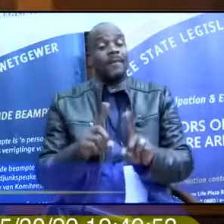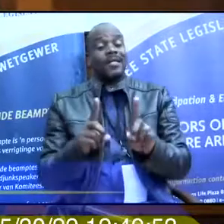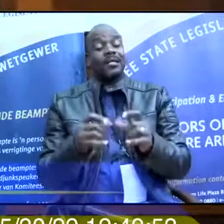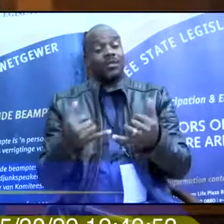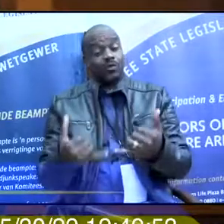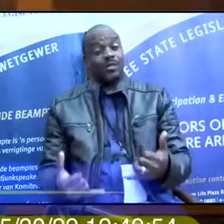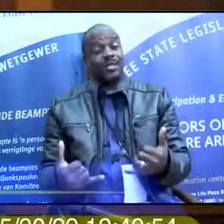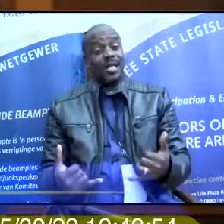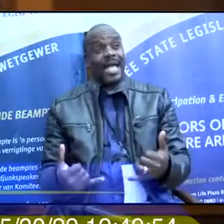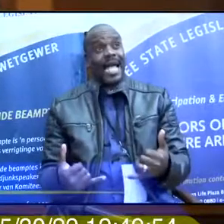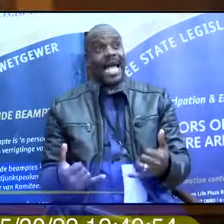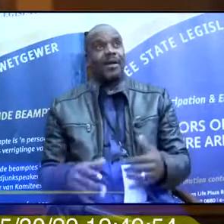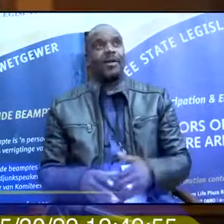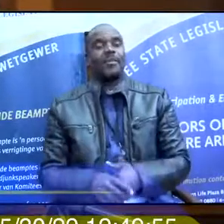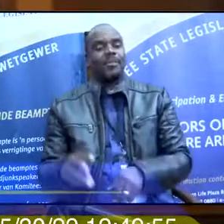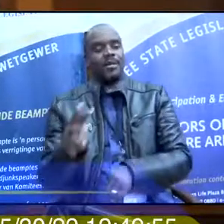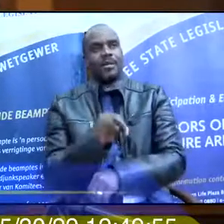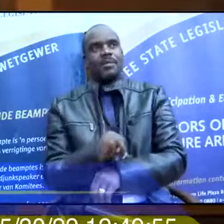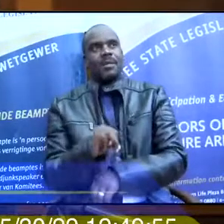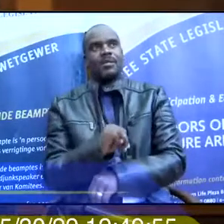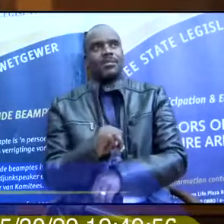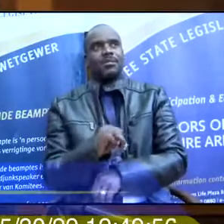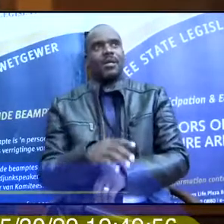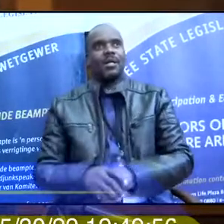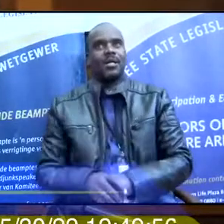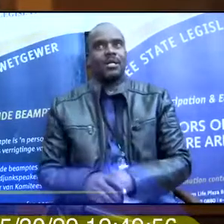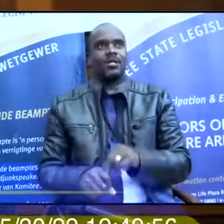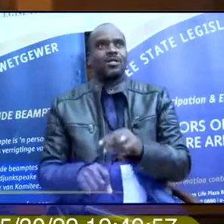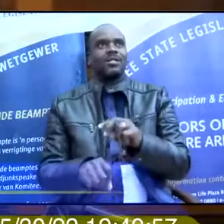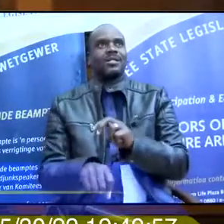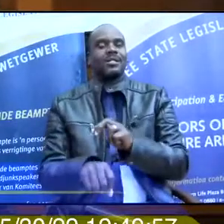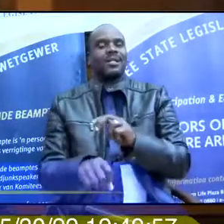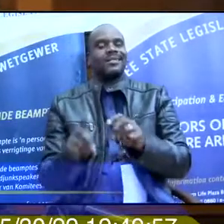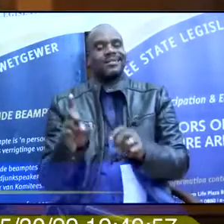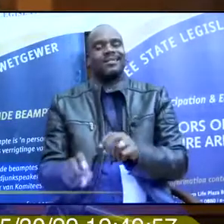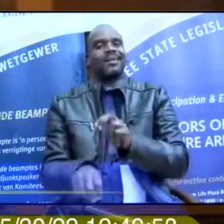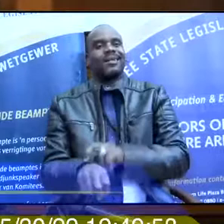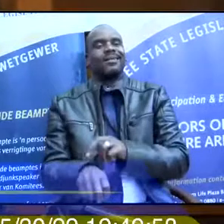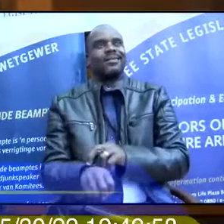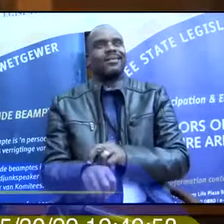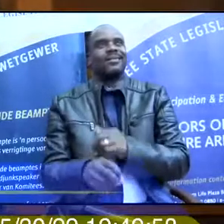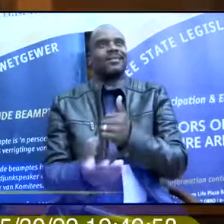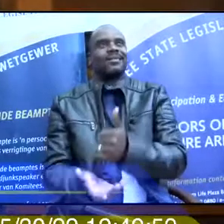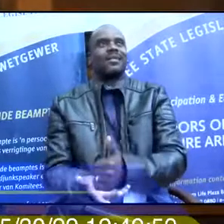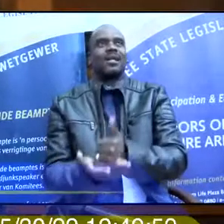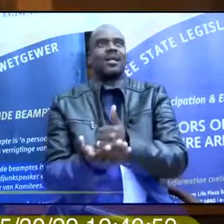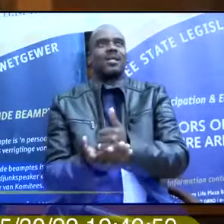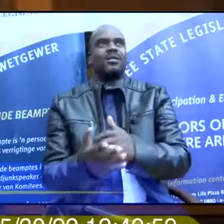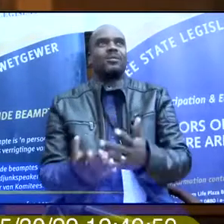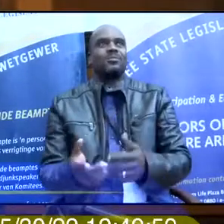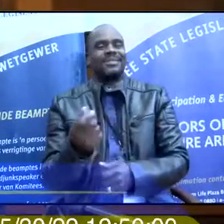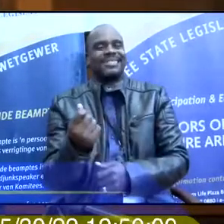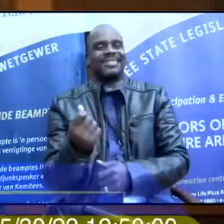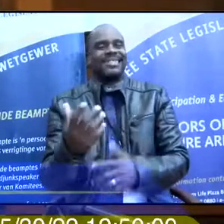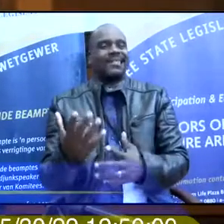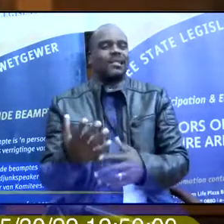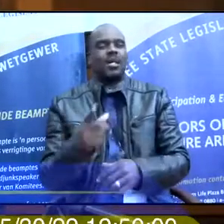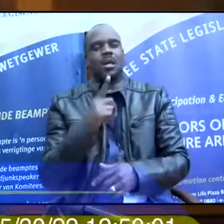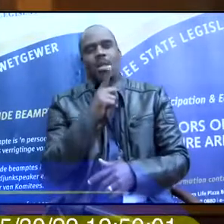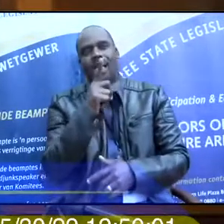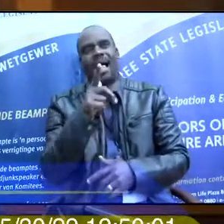tested positive not even a single one was even paid a allowance as required